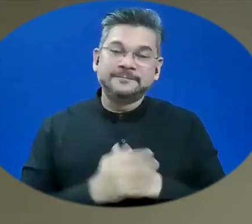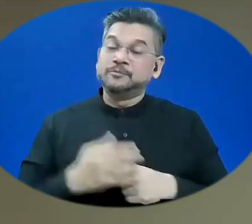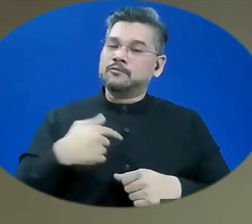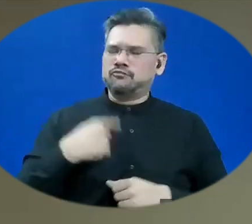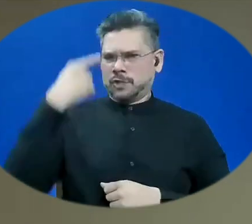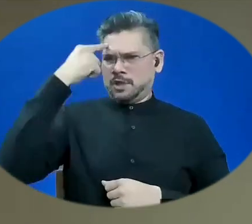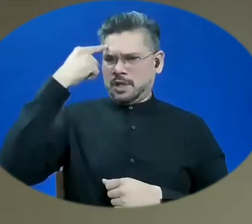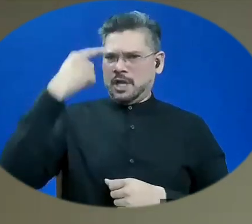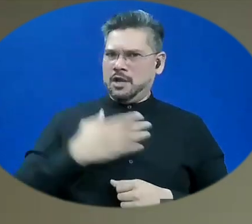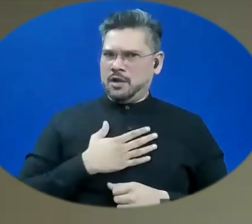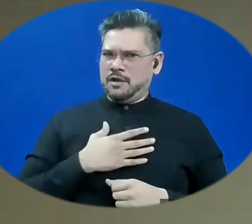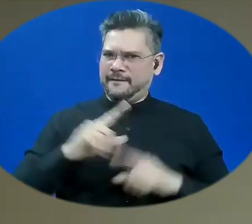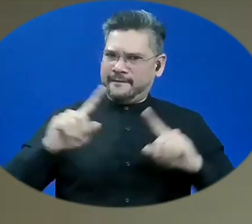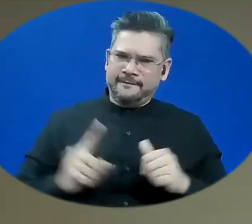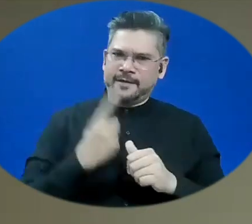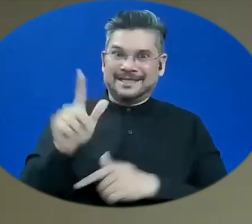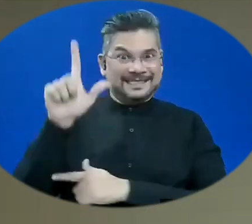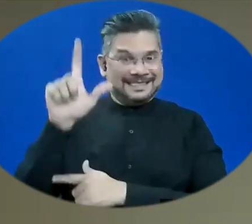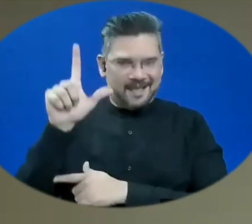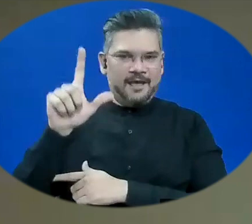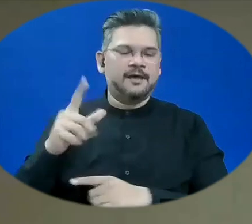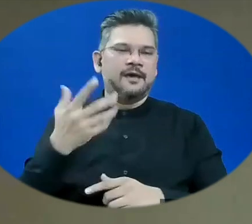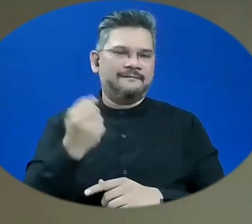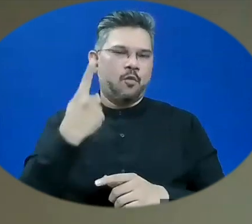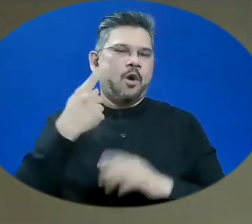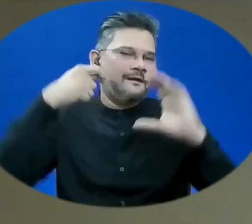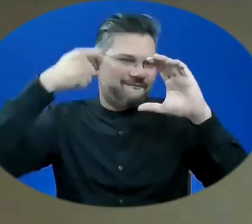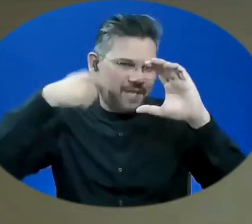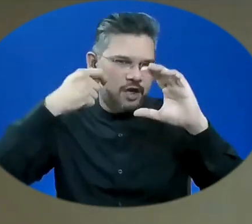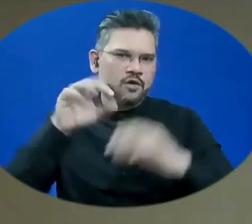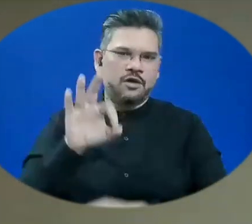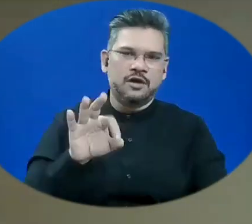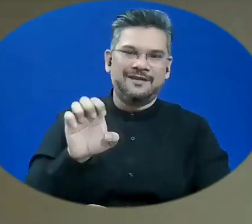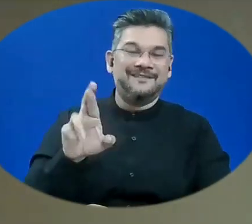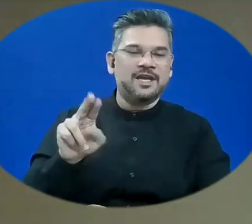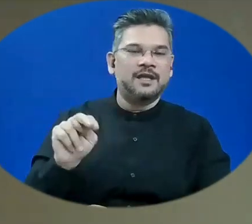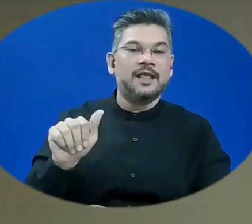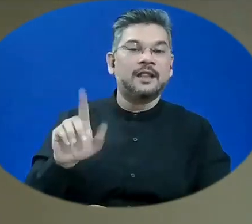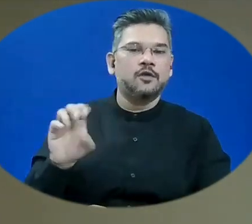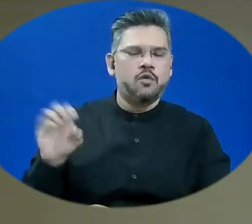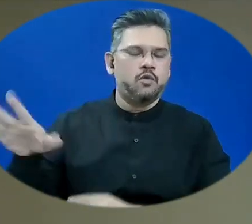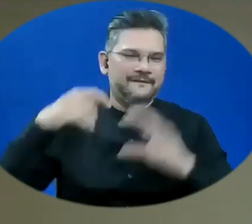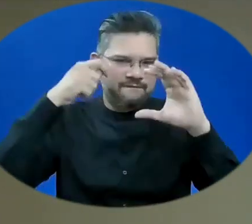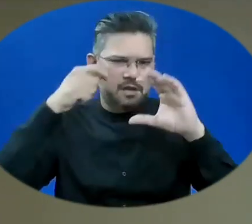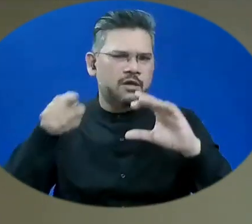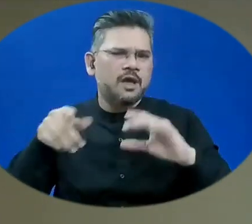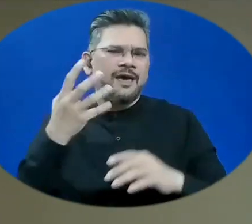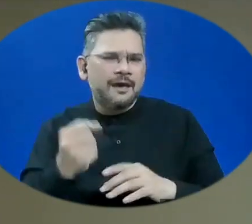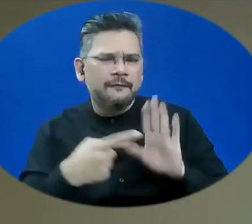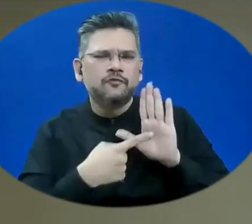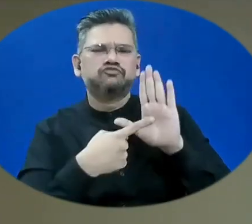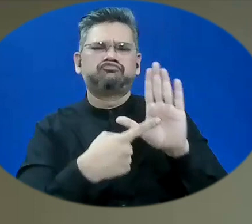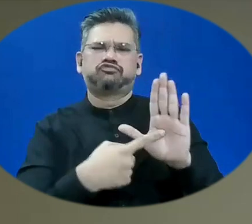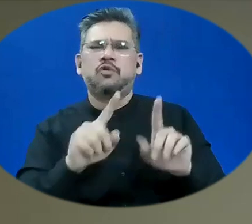a video, Fernando's video. We're going to explore themes and roles of care partnering in a way that we can actually elevate care